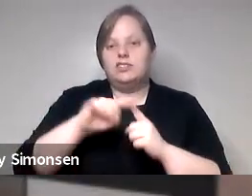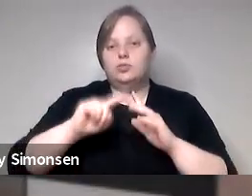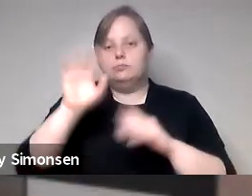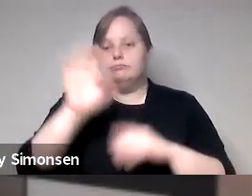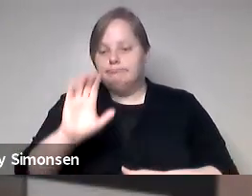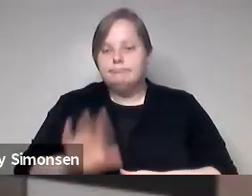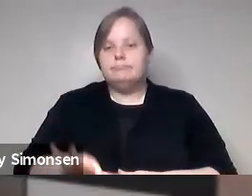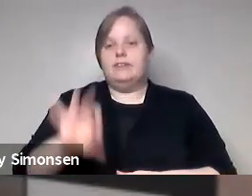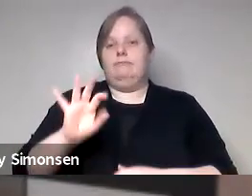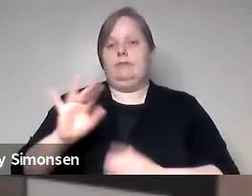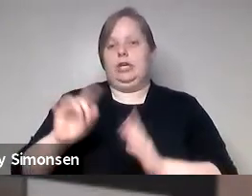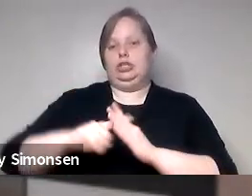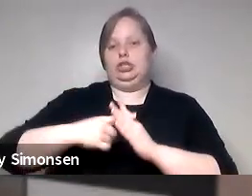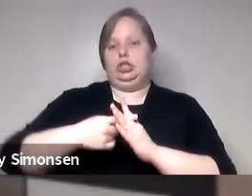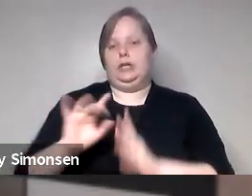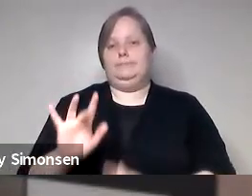on the microwave.